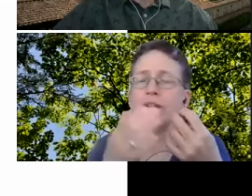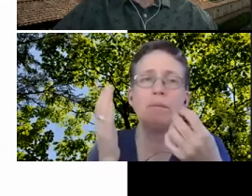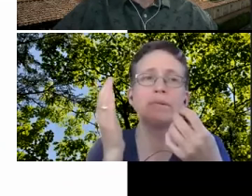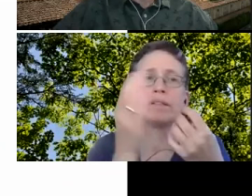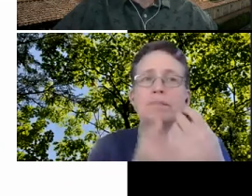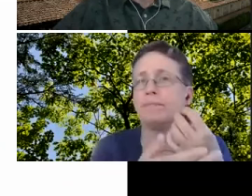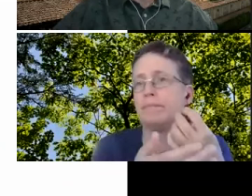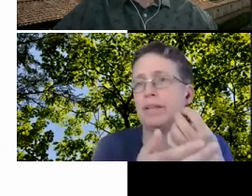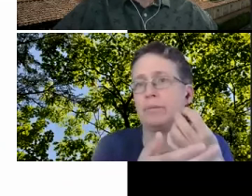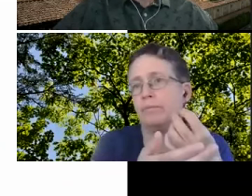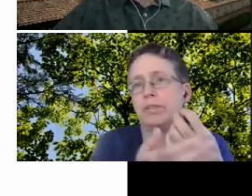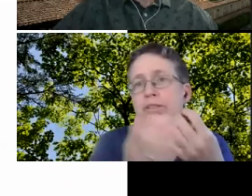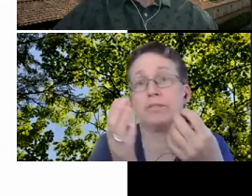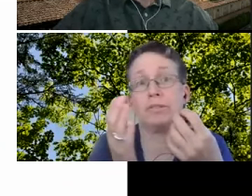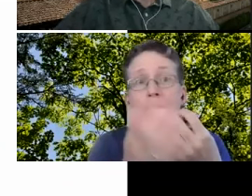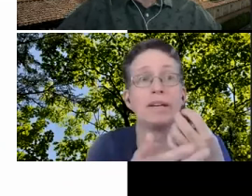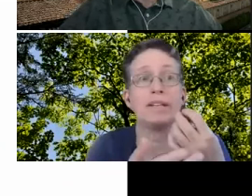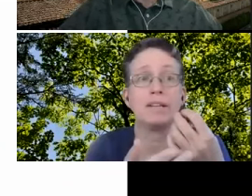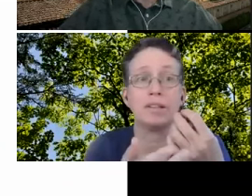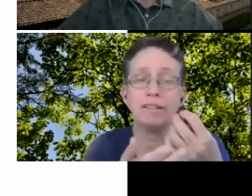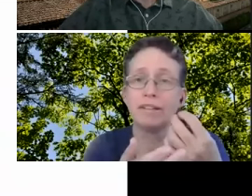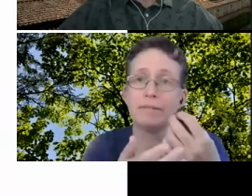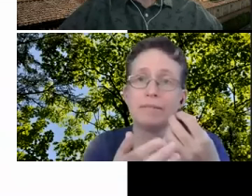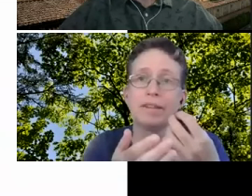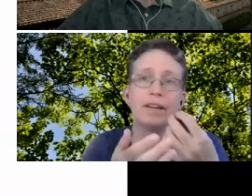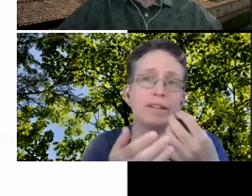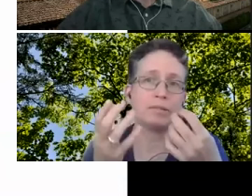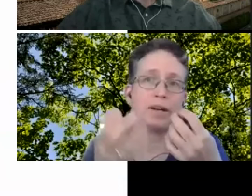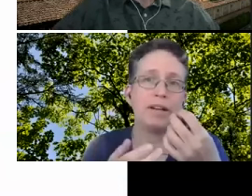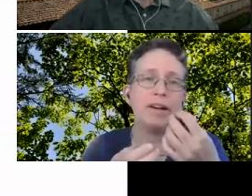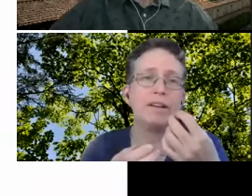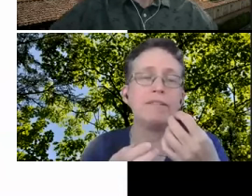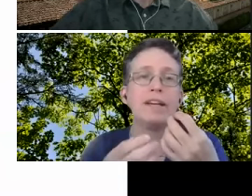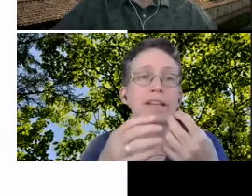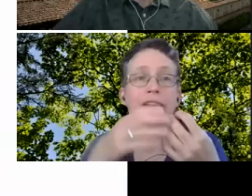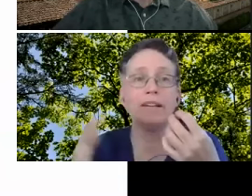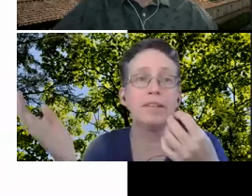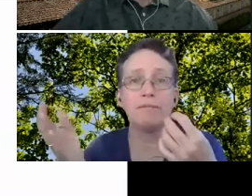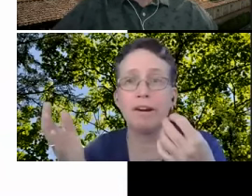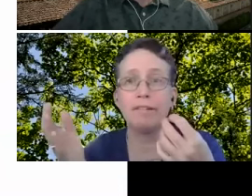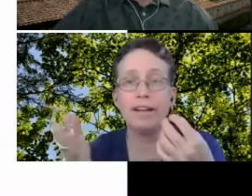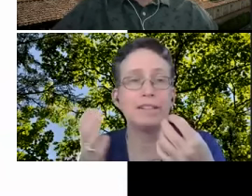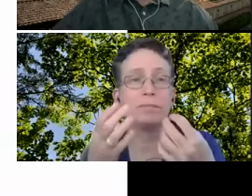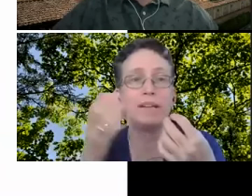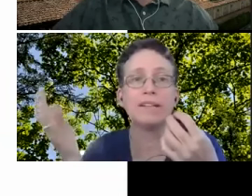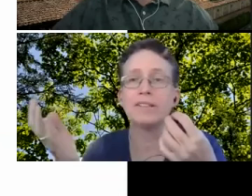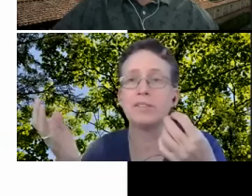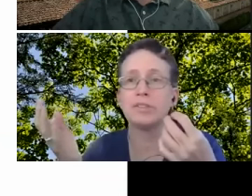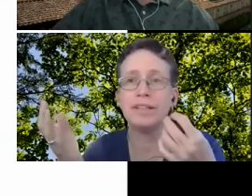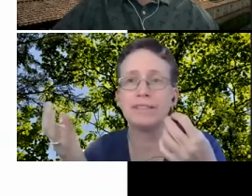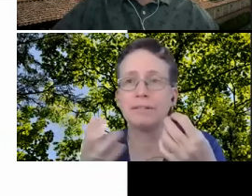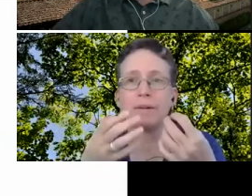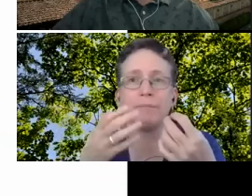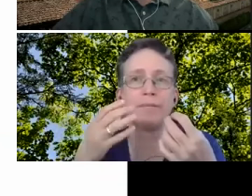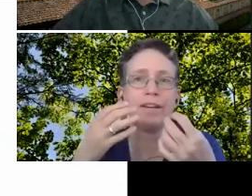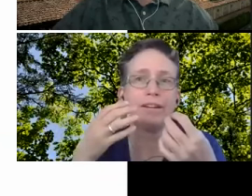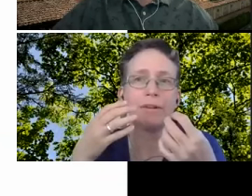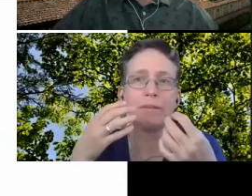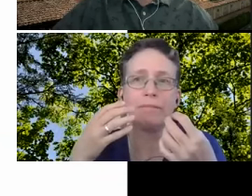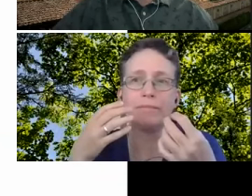that is almost, looks almost like a desert, like the surrounding area of Phoenix. And on the far right is a place that has trees that are